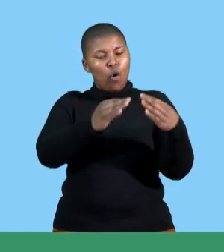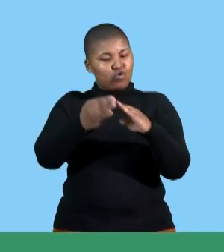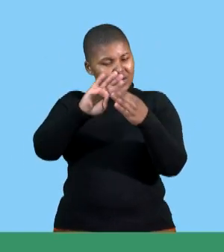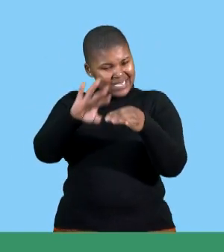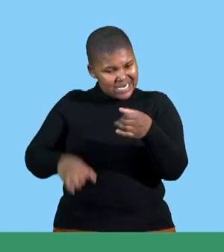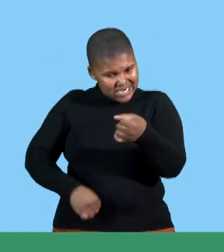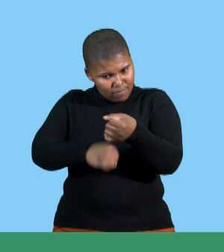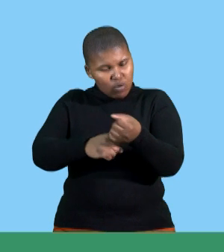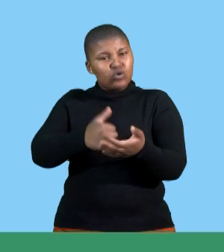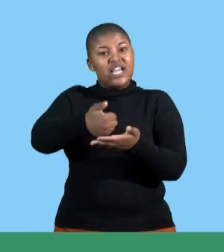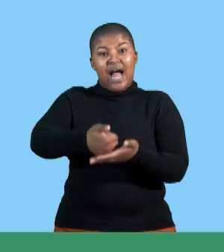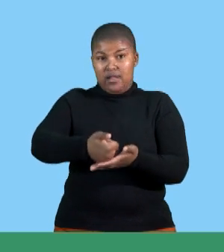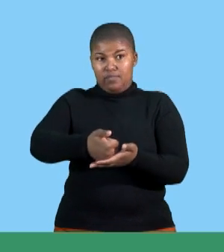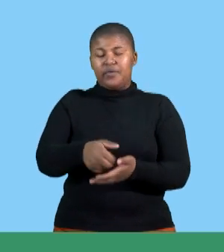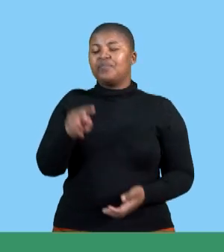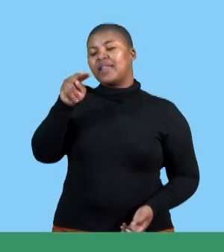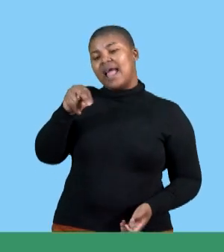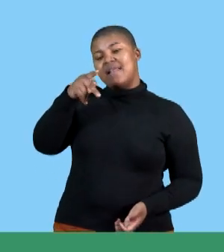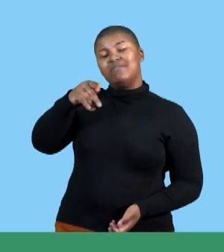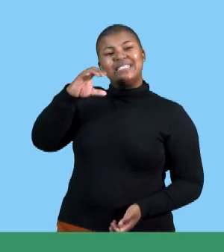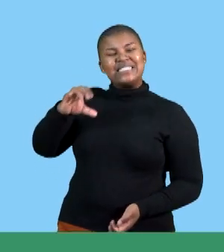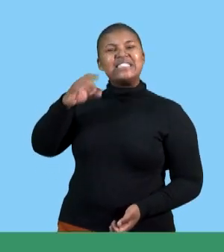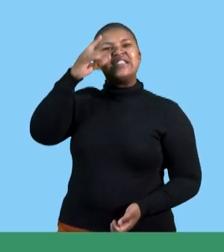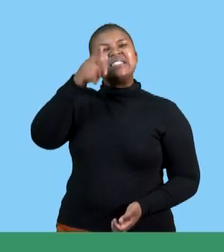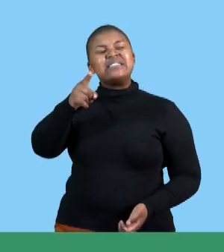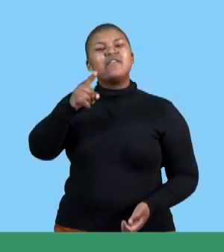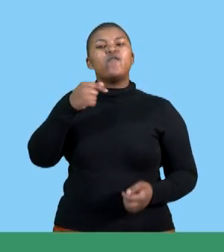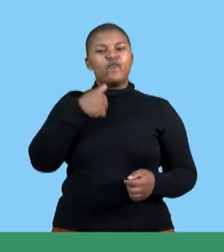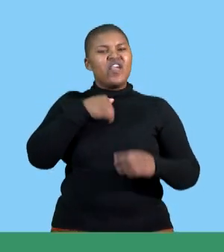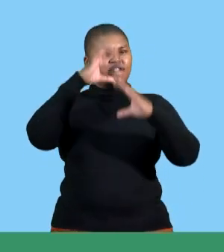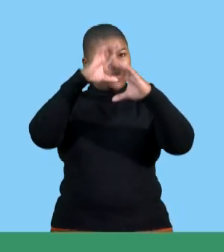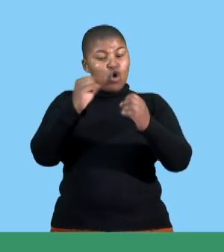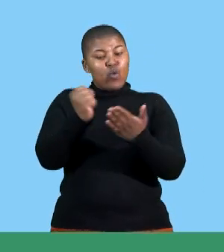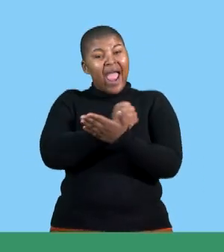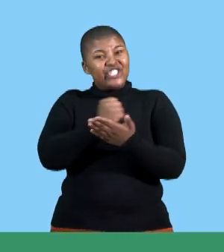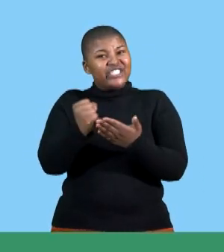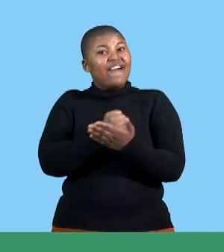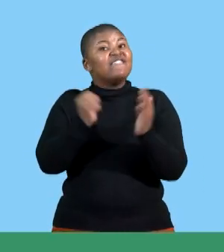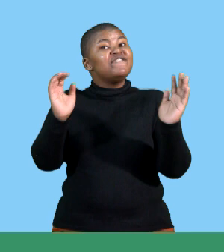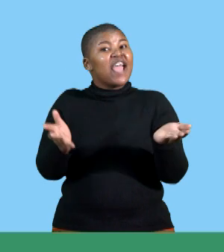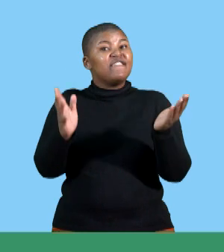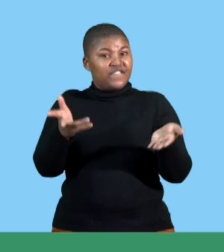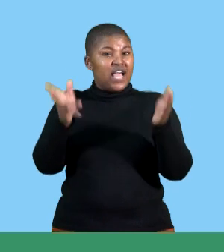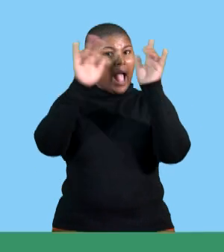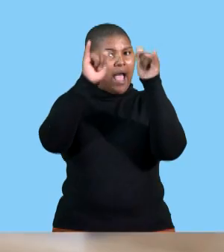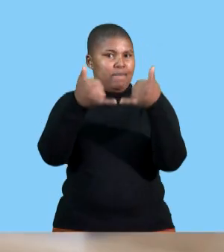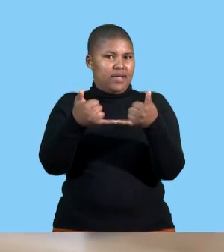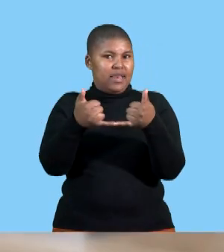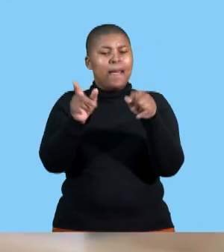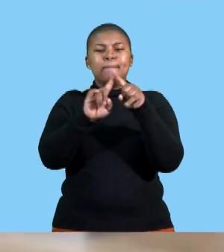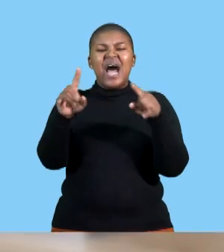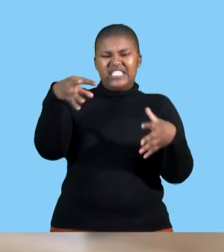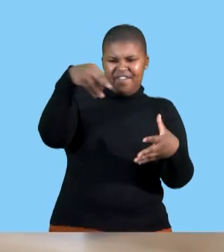benefit. So when we talk of a non-profit company, we are referring to a registered company that is